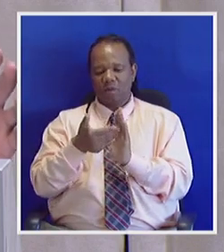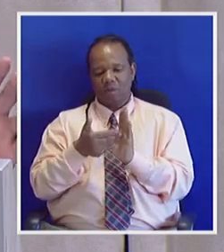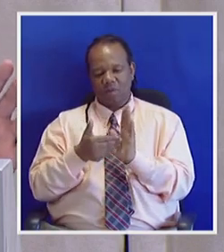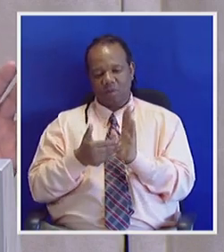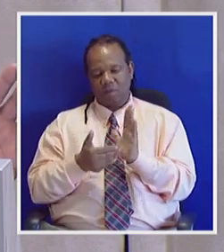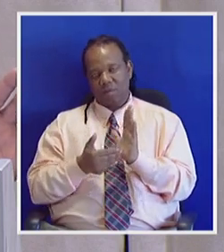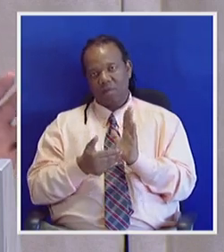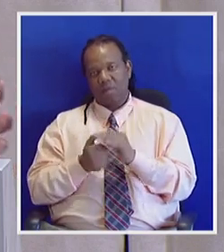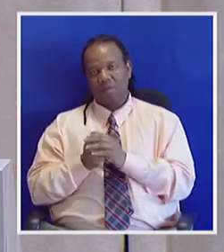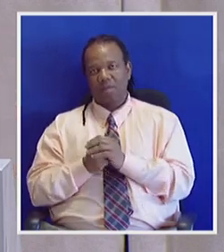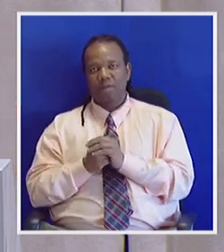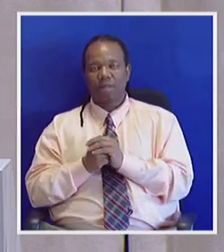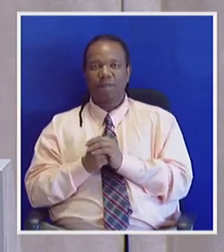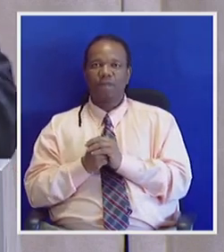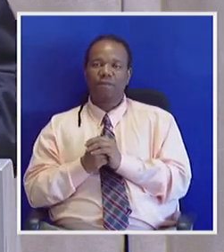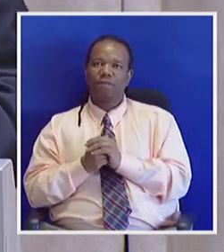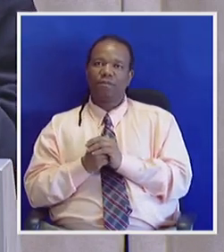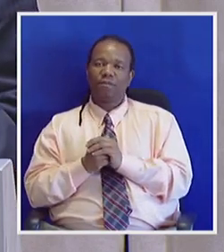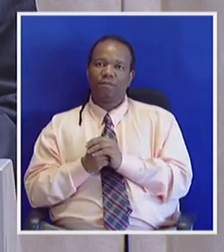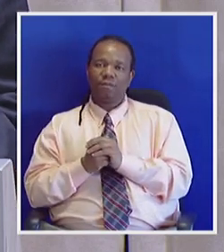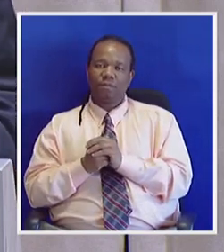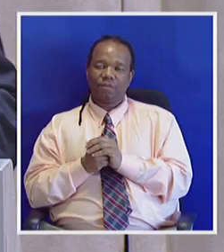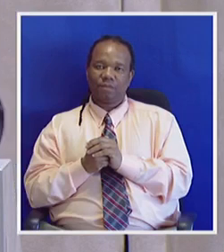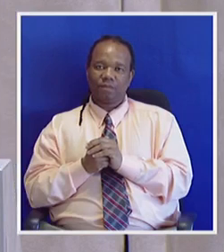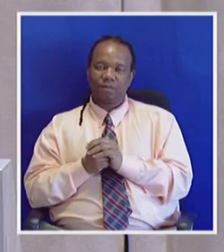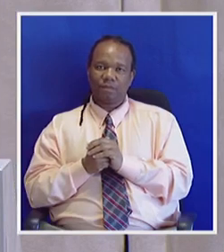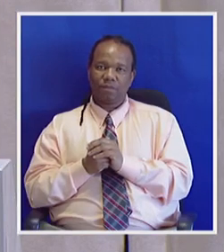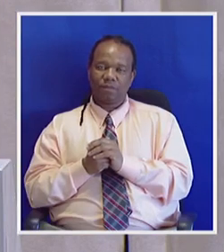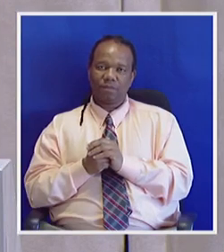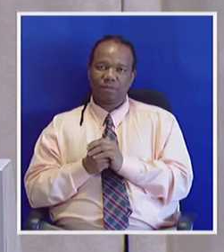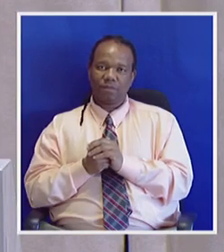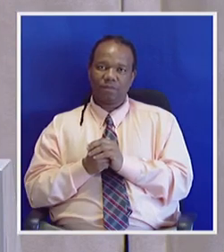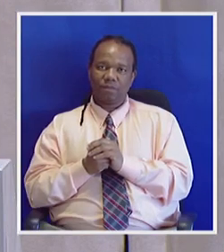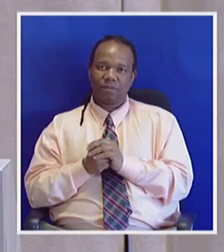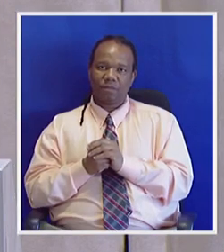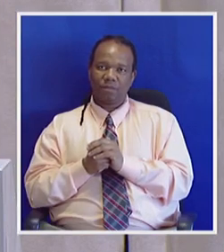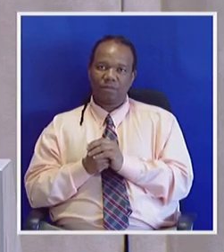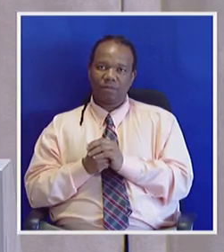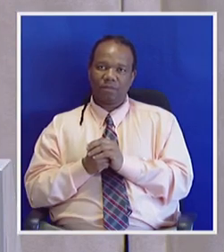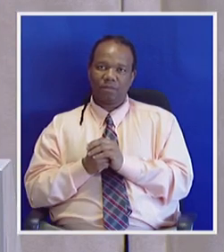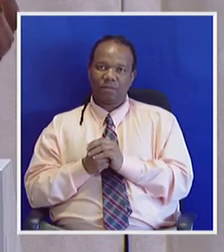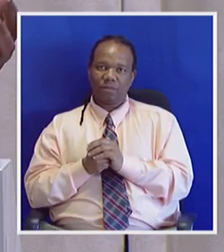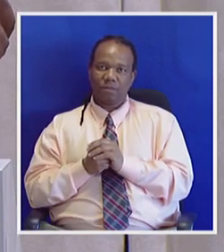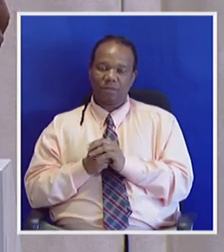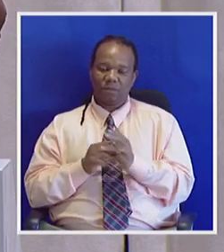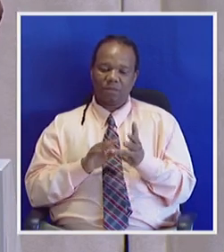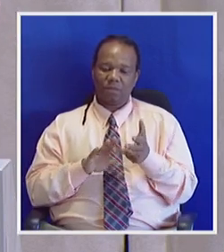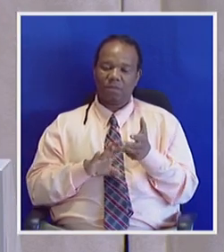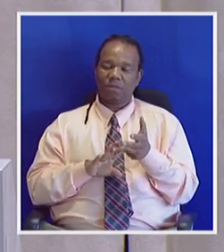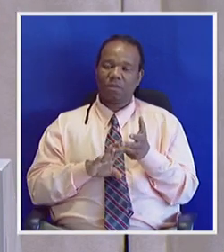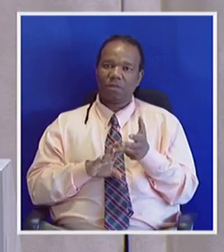to comply with. And thereafter, we've also been deploying quite a number of social